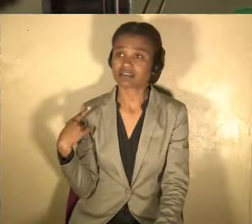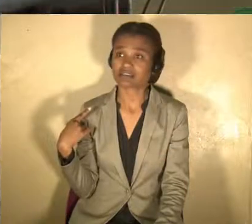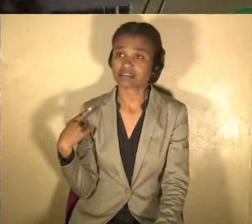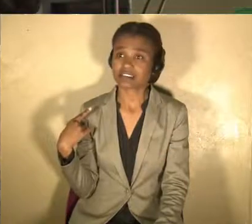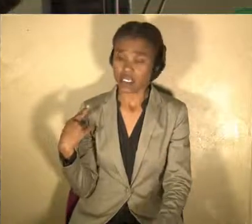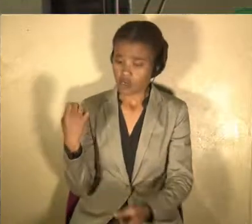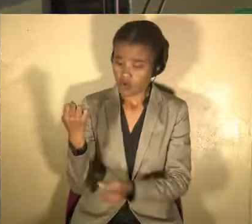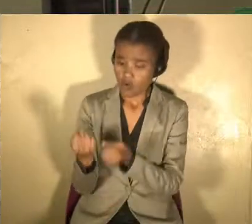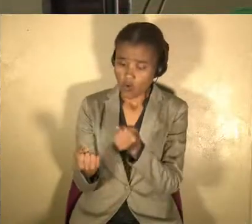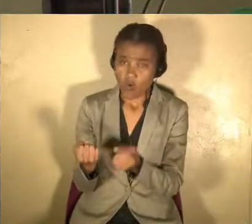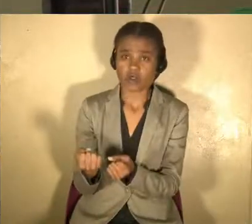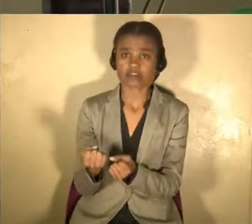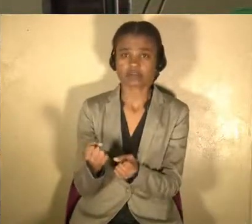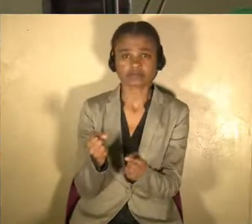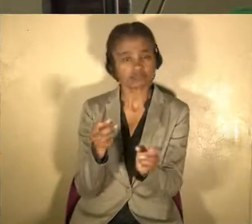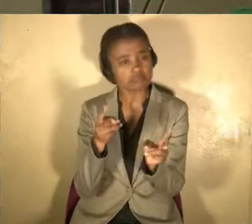be heard in a court of law.